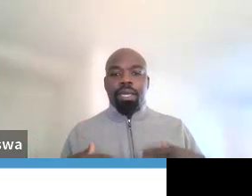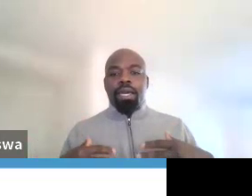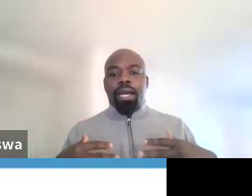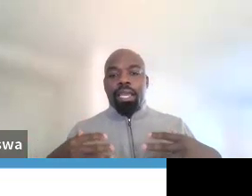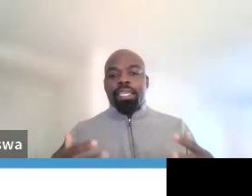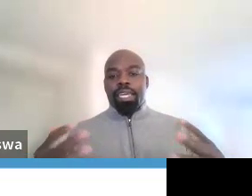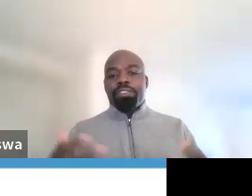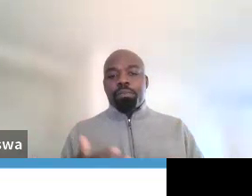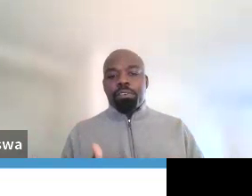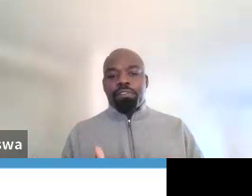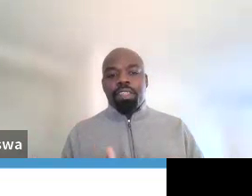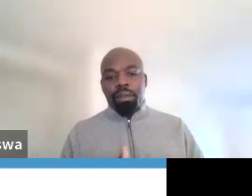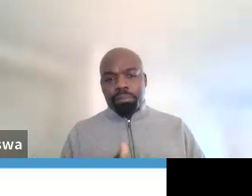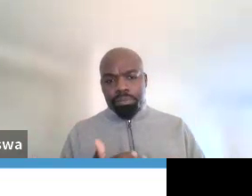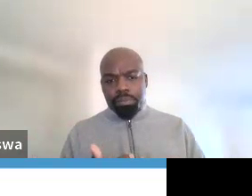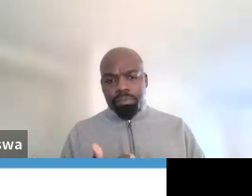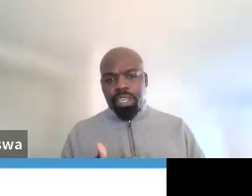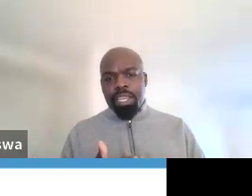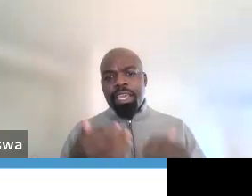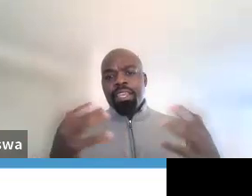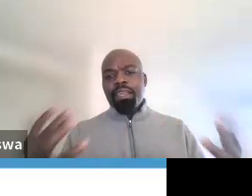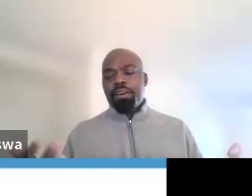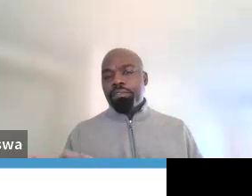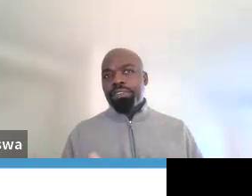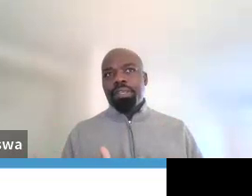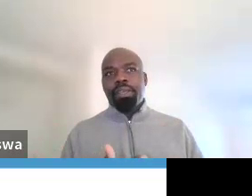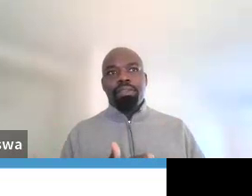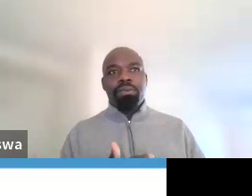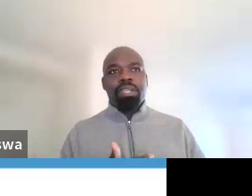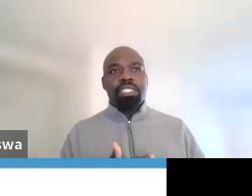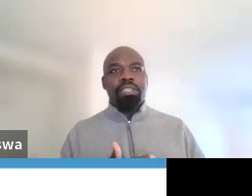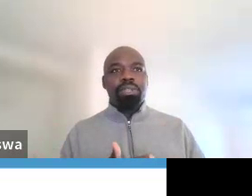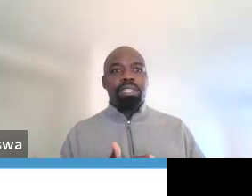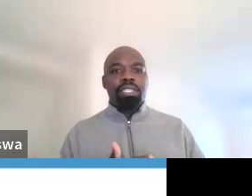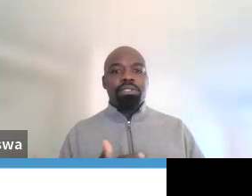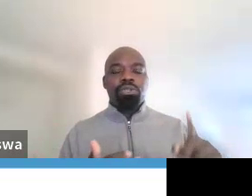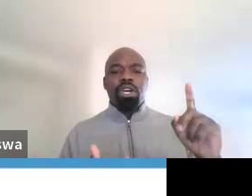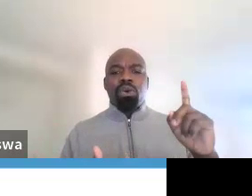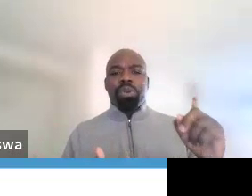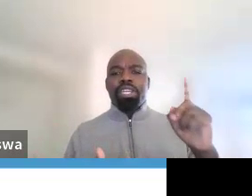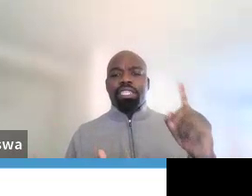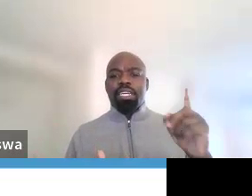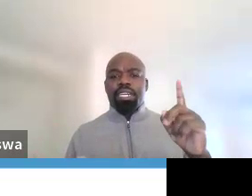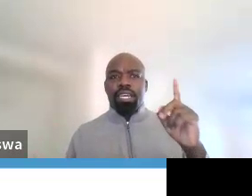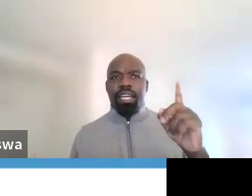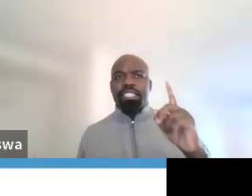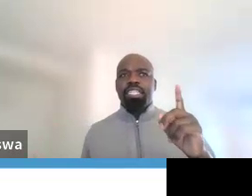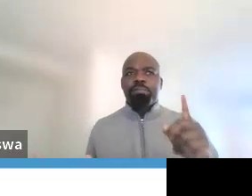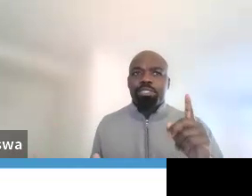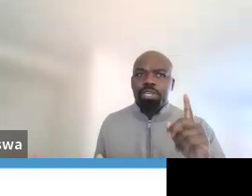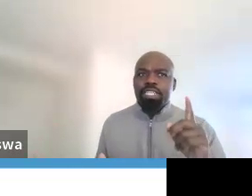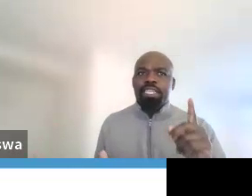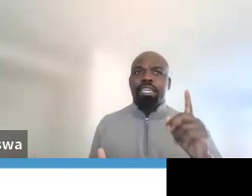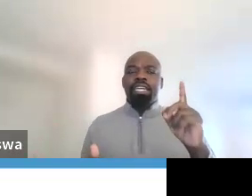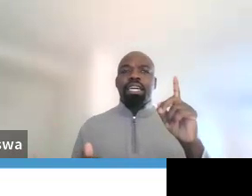them in case they prefer that. And then obviously you want to share your details. So we're going to take, next slide,